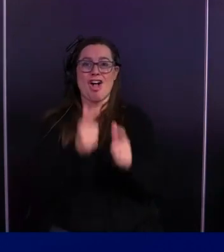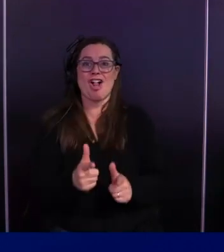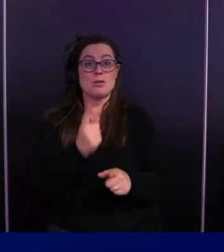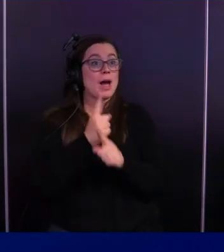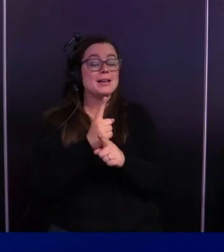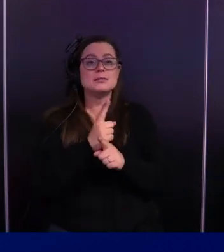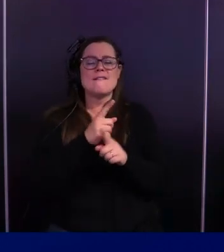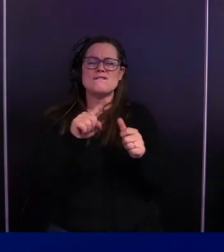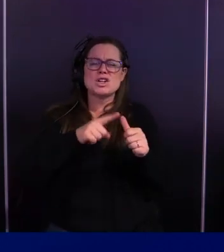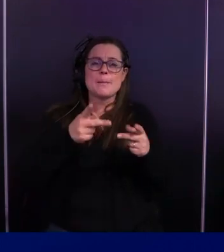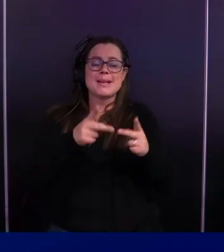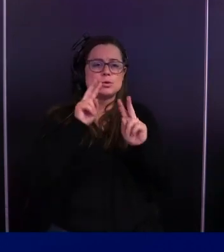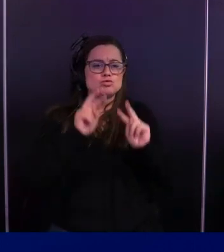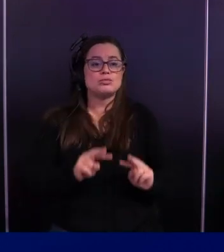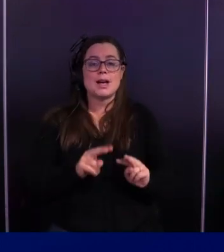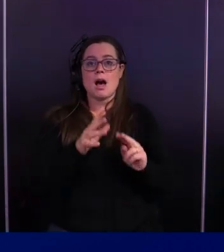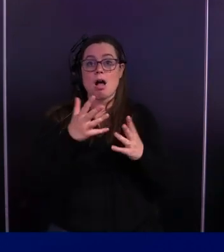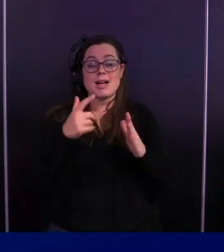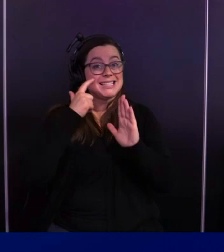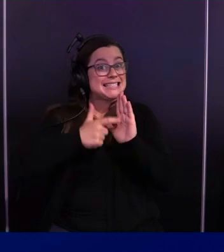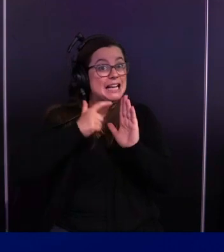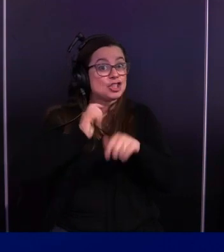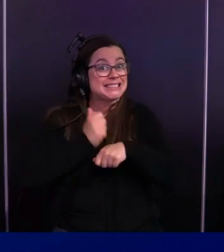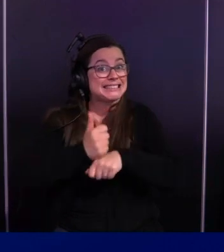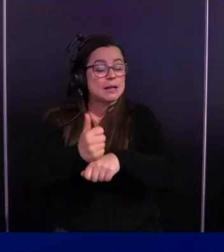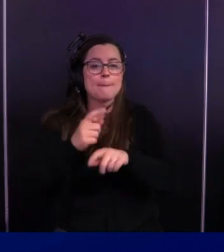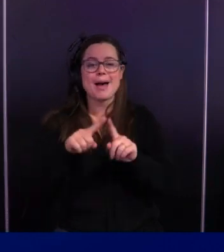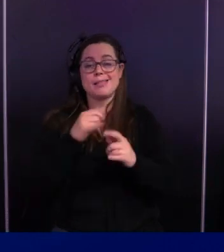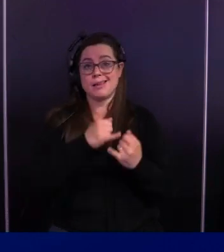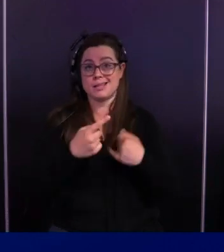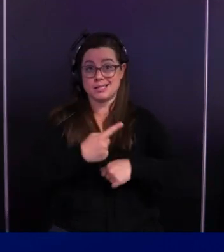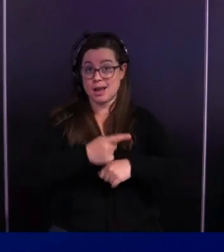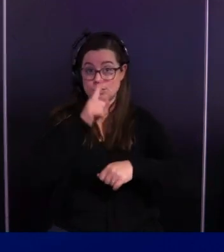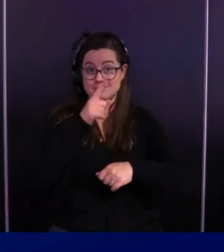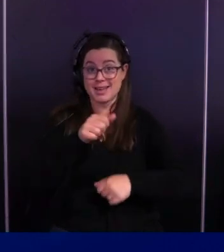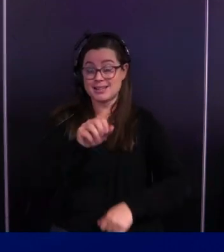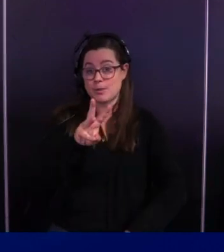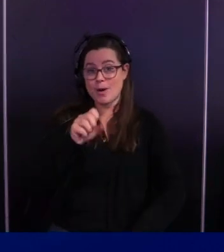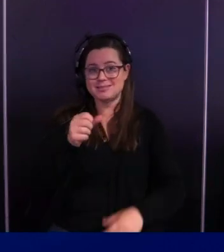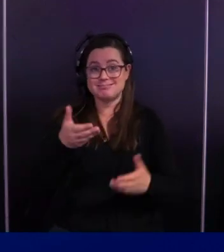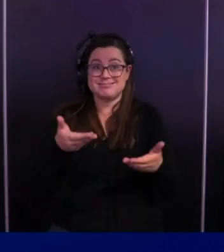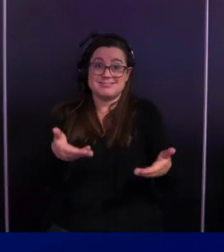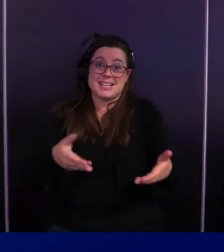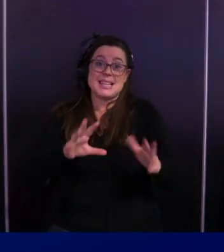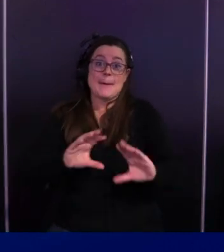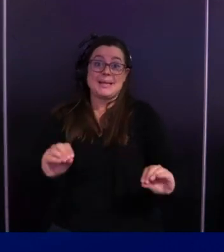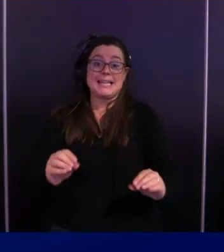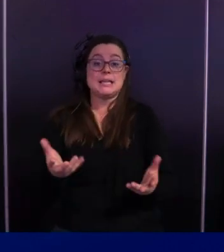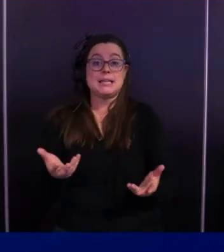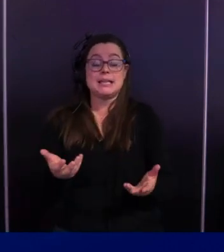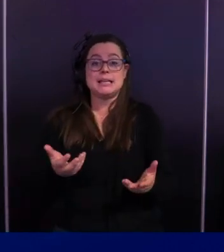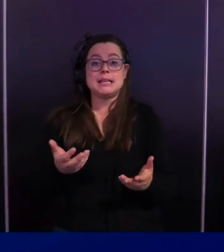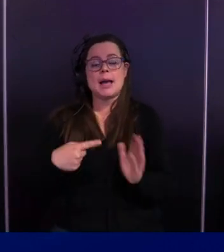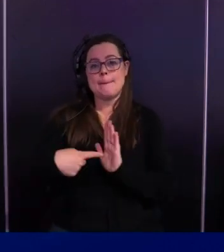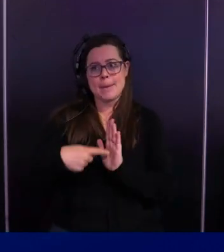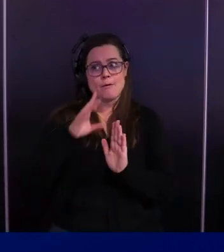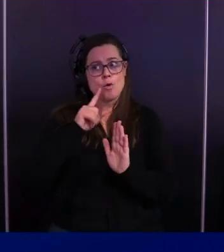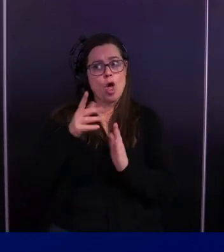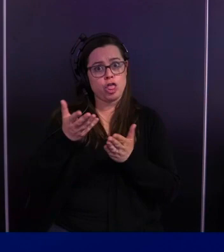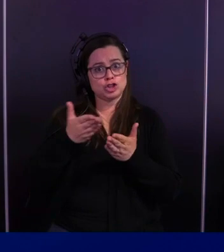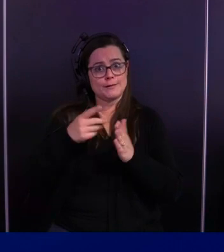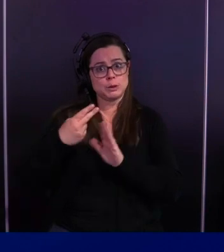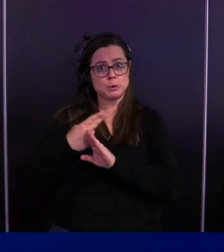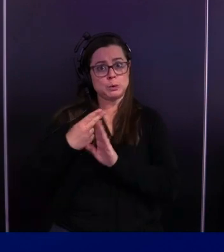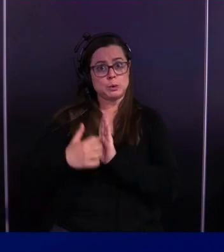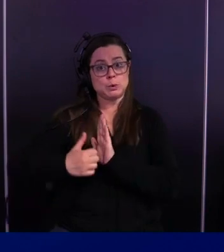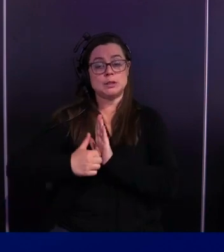a lot of detections you can put in place. But at the end of the day, AWS is a company. They bill for the services, and so if your